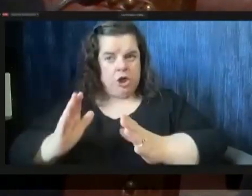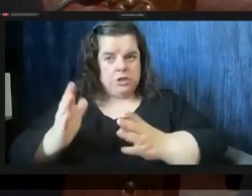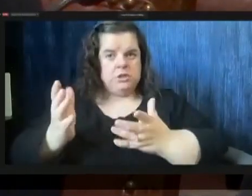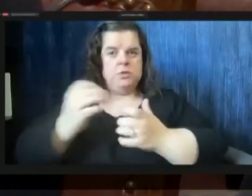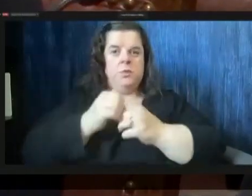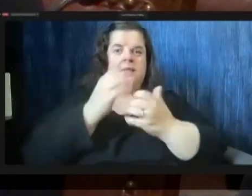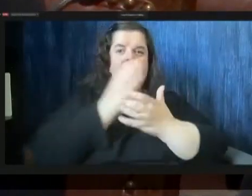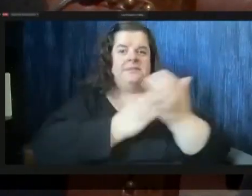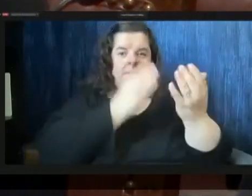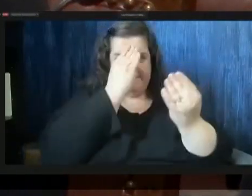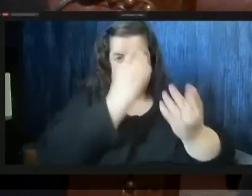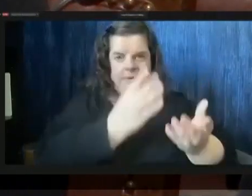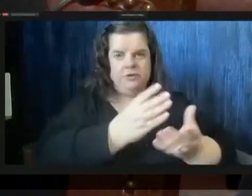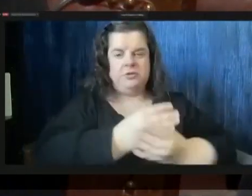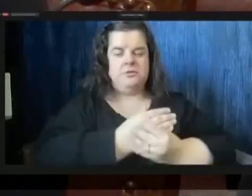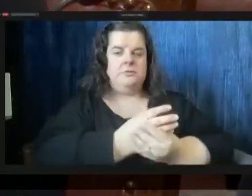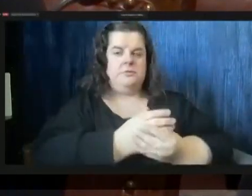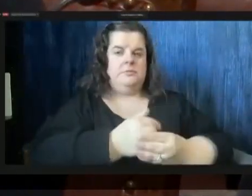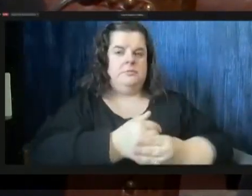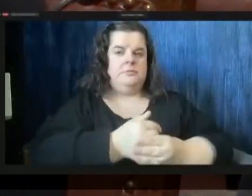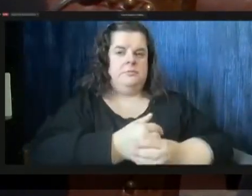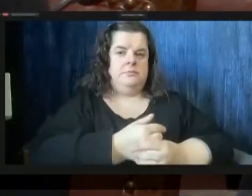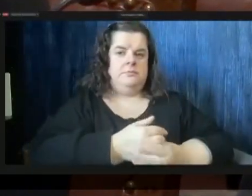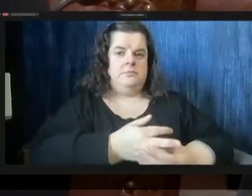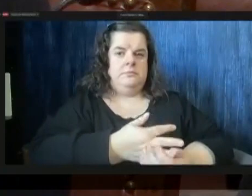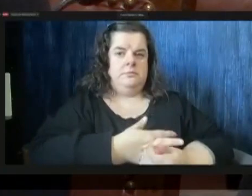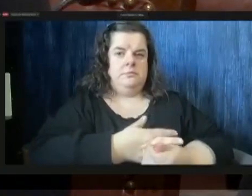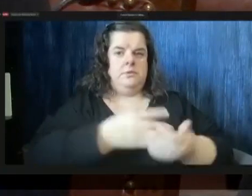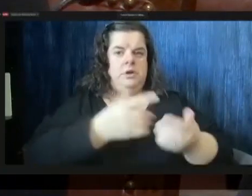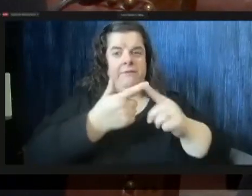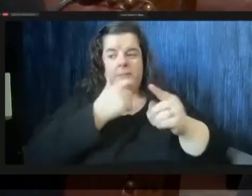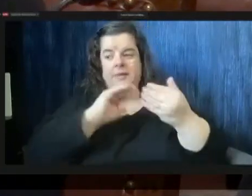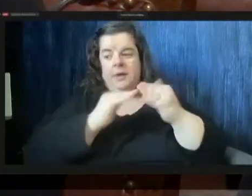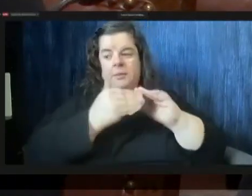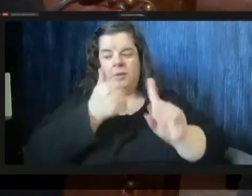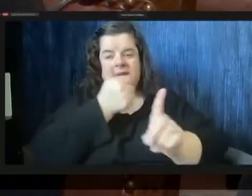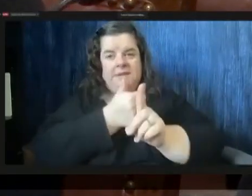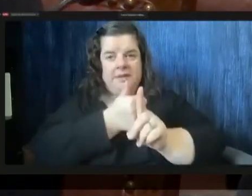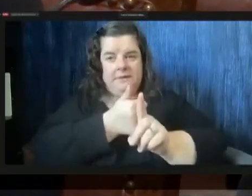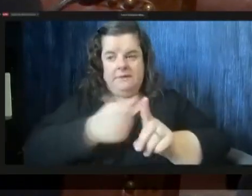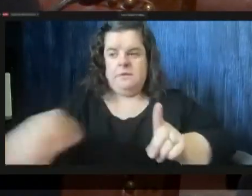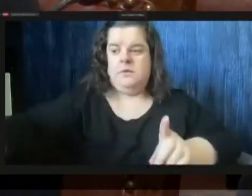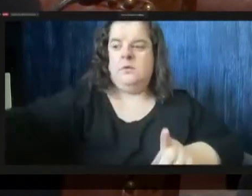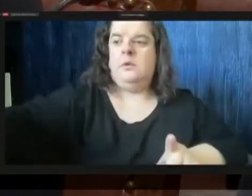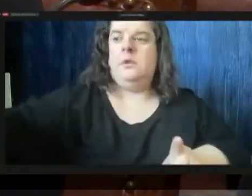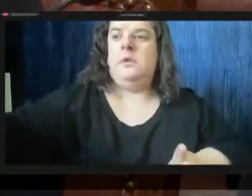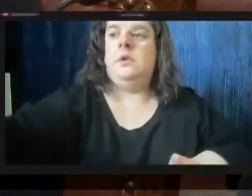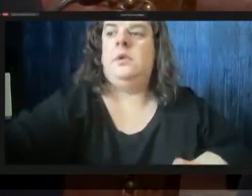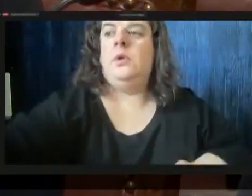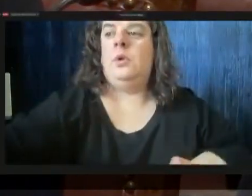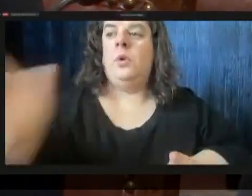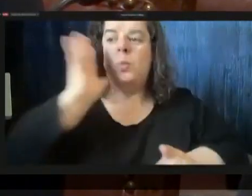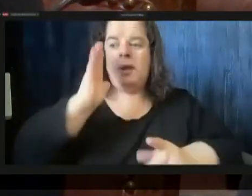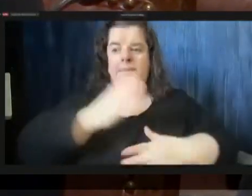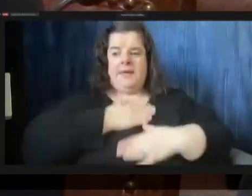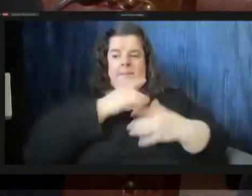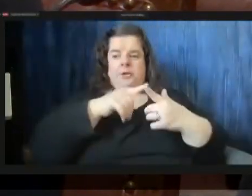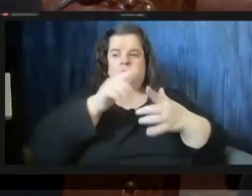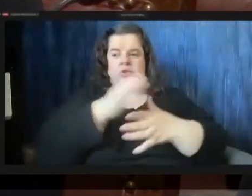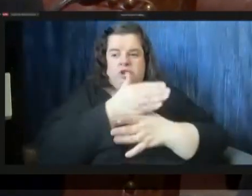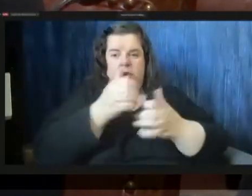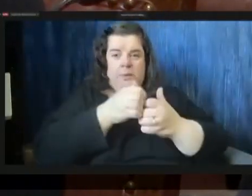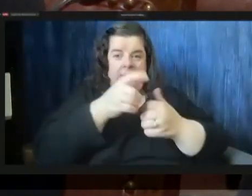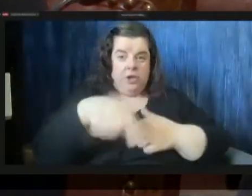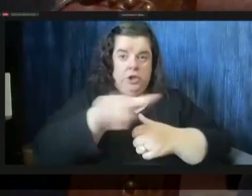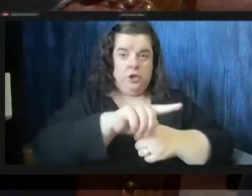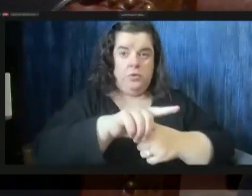information that was from the community itself. And so we will be happy to share that with you all. We will also be